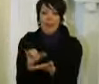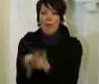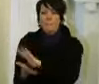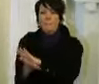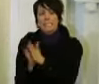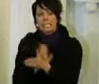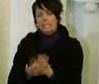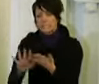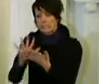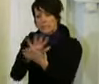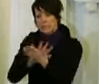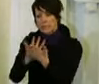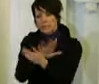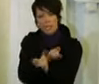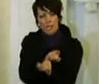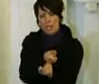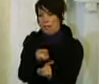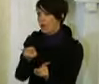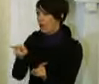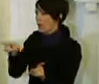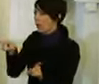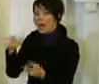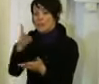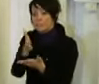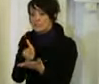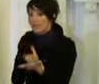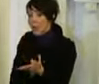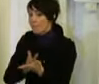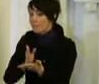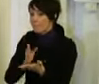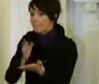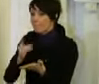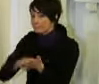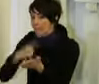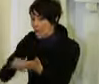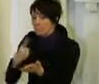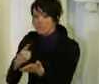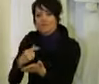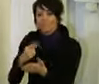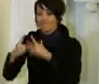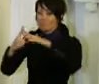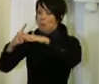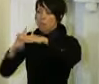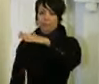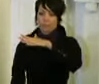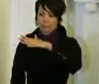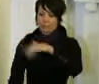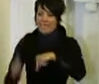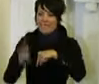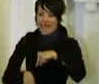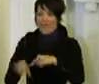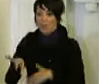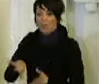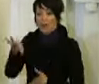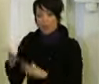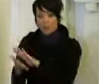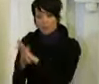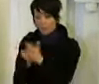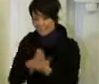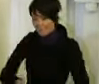elusive, and in some parts of the world it is almost completely absent. Yet in this